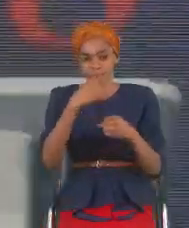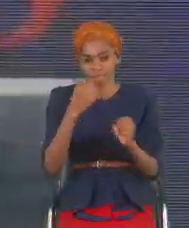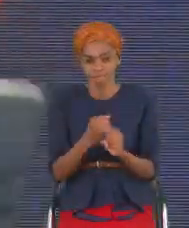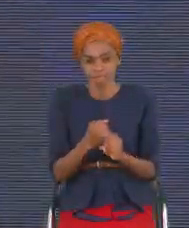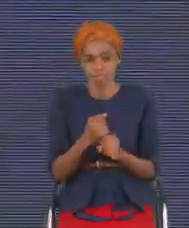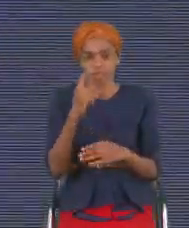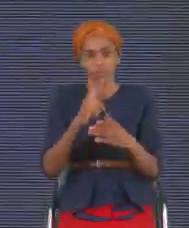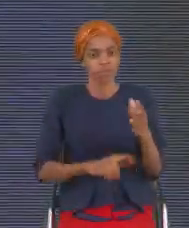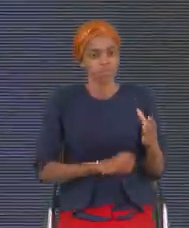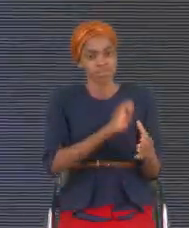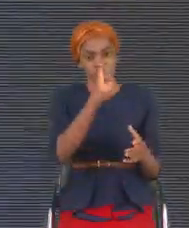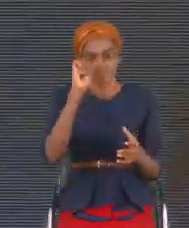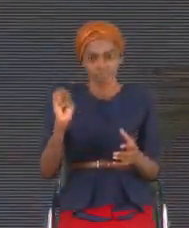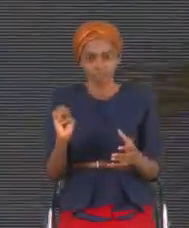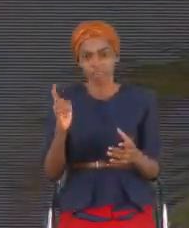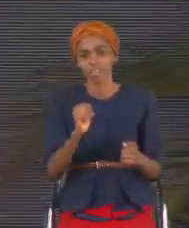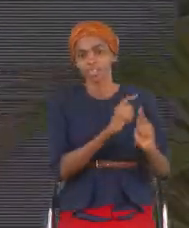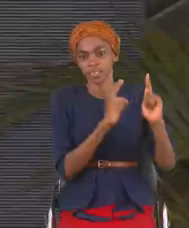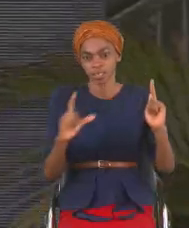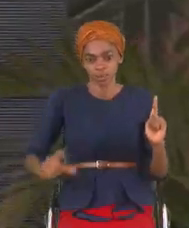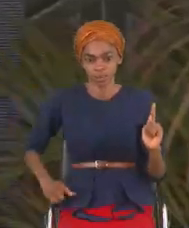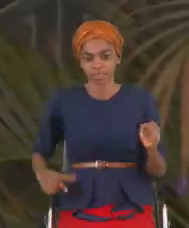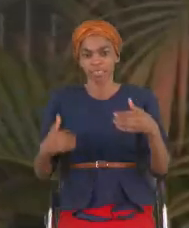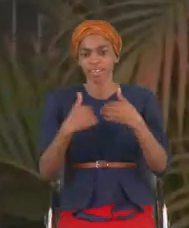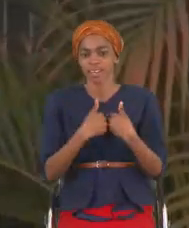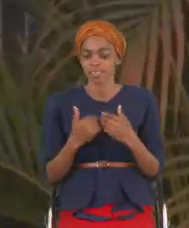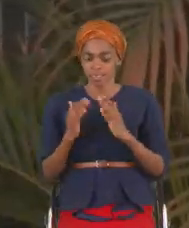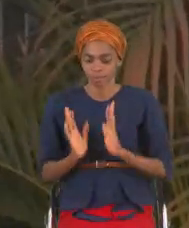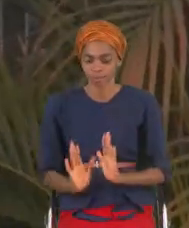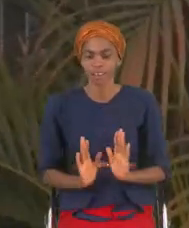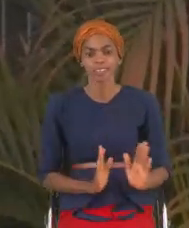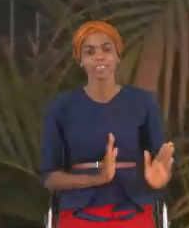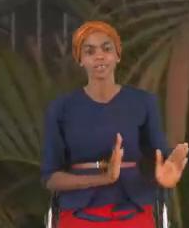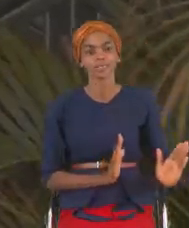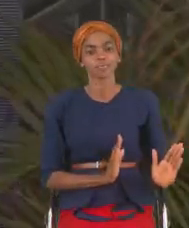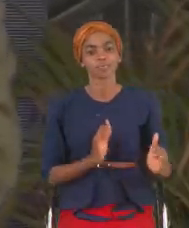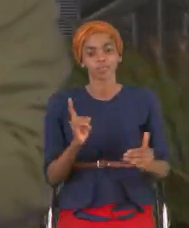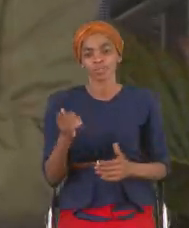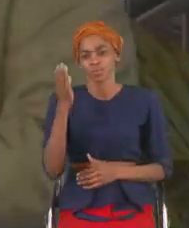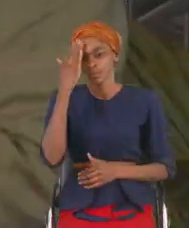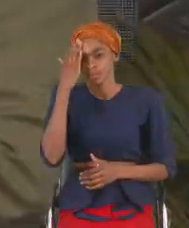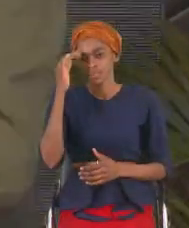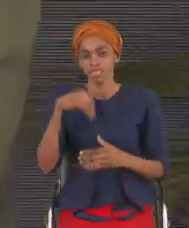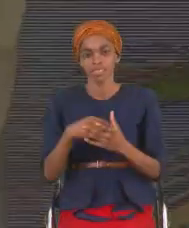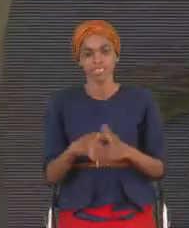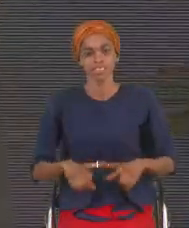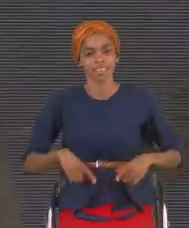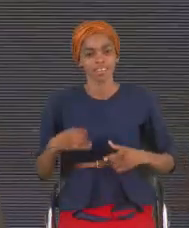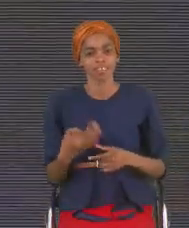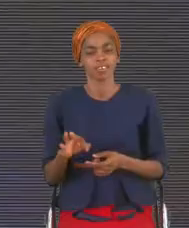whatever the lord has planned you're noticing the life of paul the